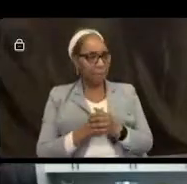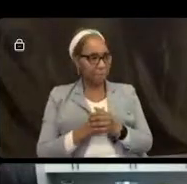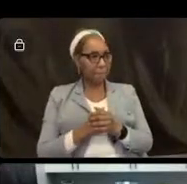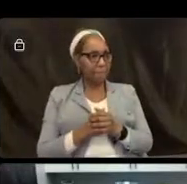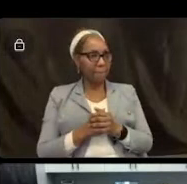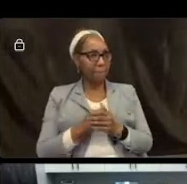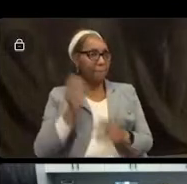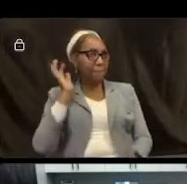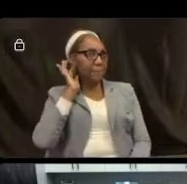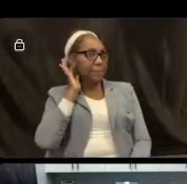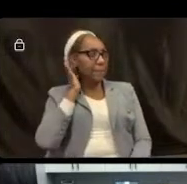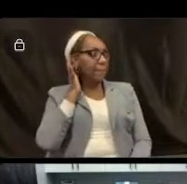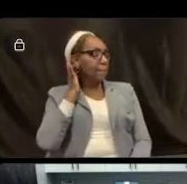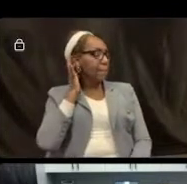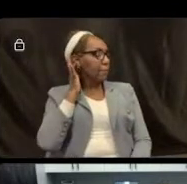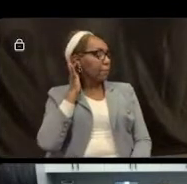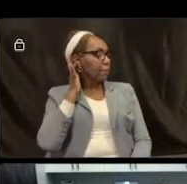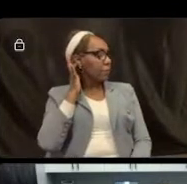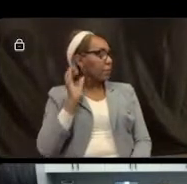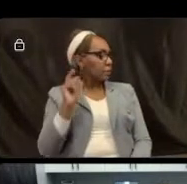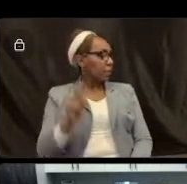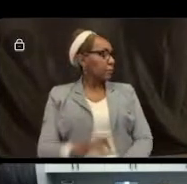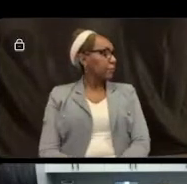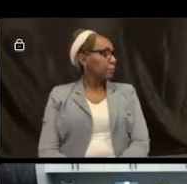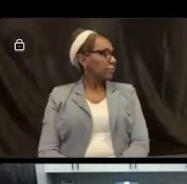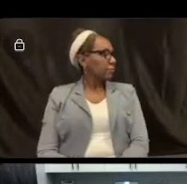you. Ms. York?